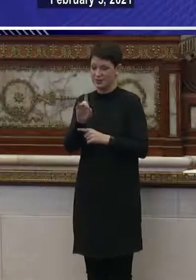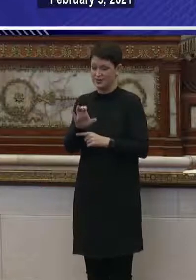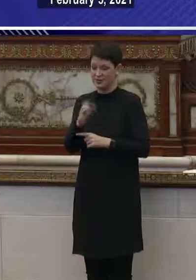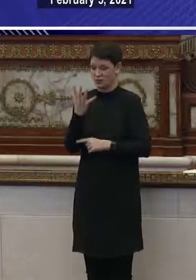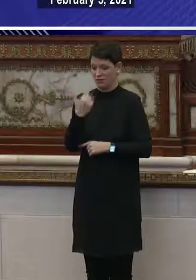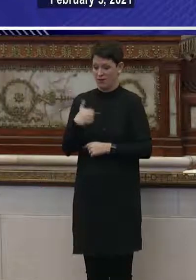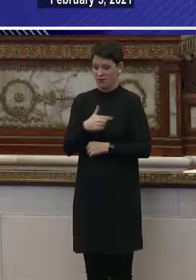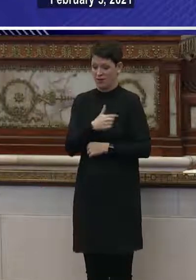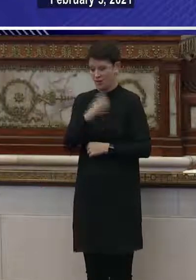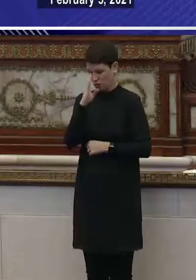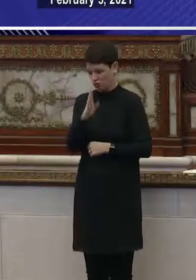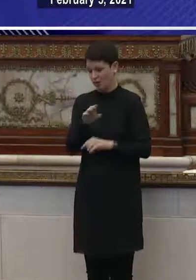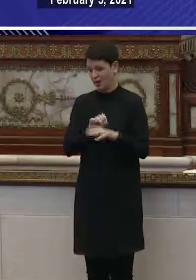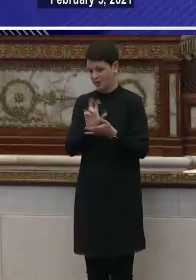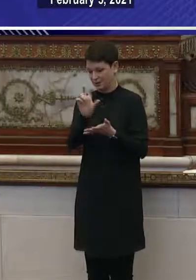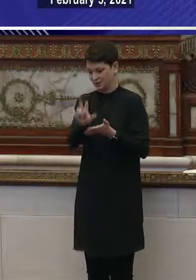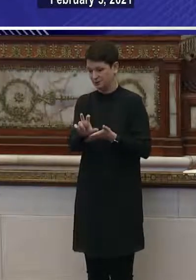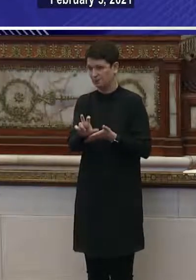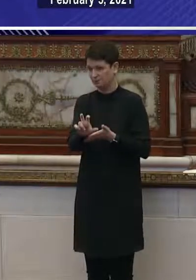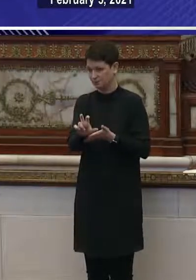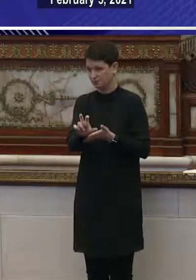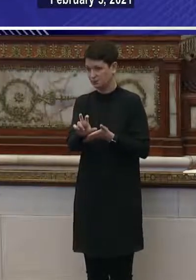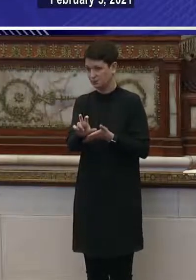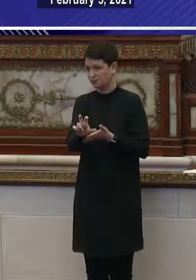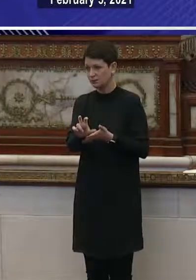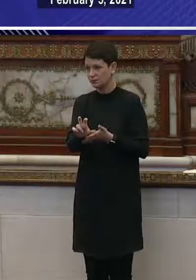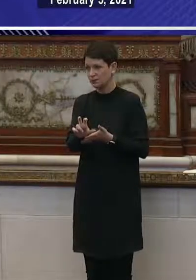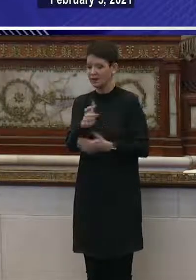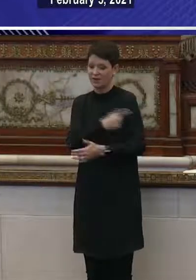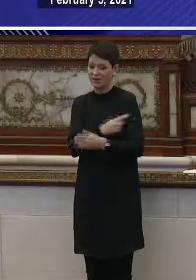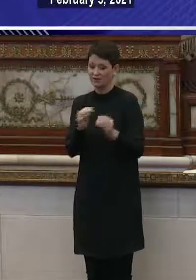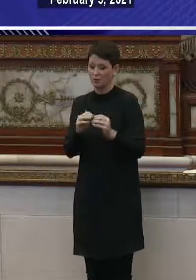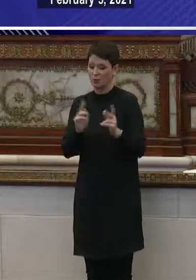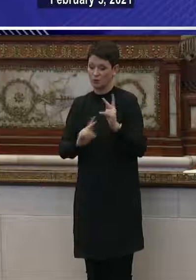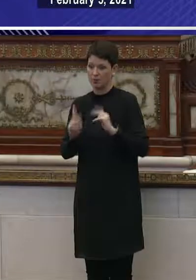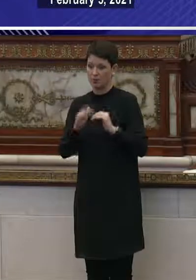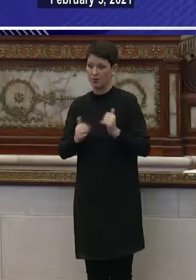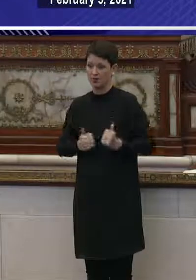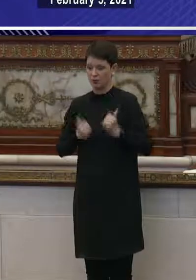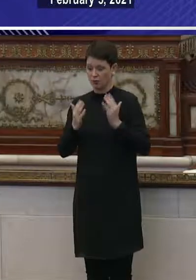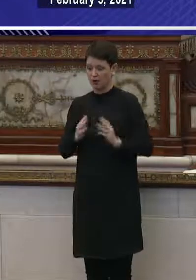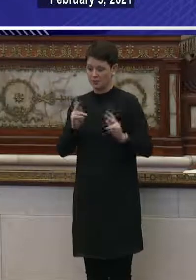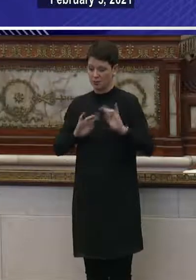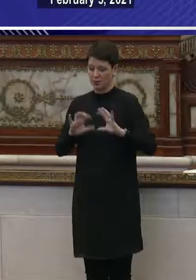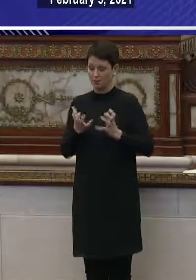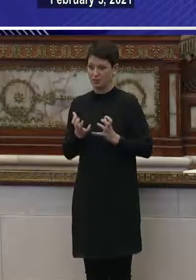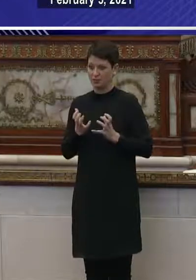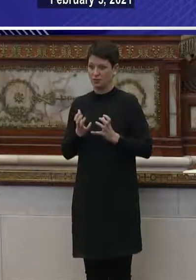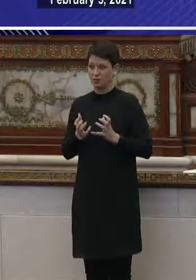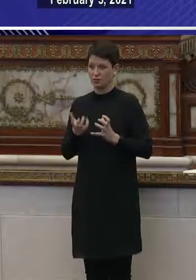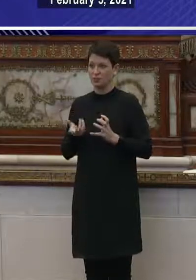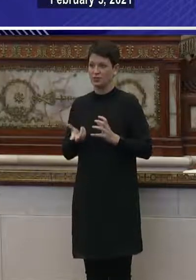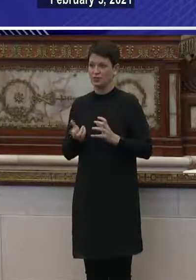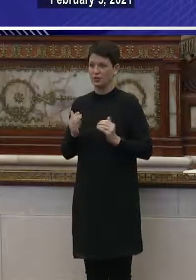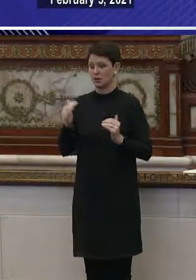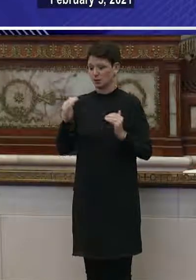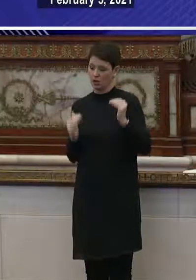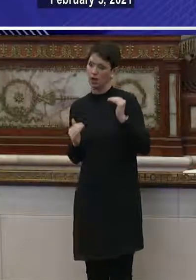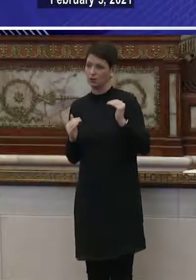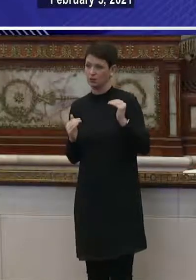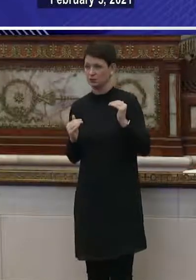5 of us, that they end up vaccinating more people than their resident population, and so it ends up being a disproportionately low